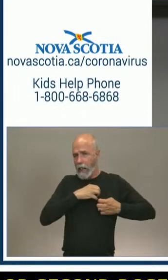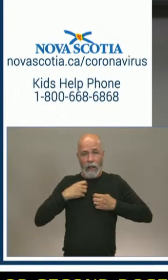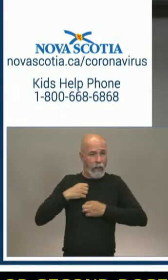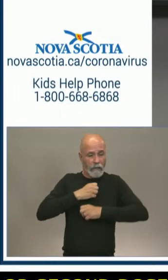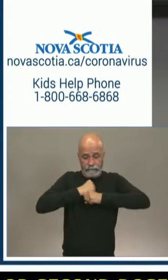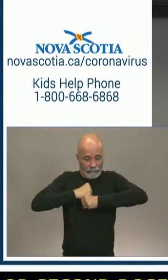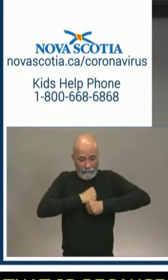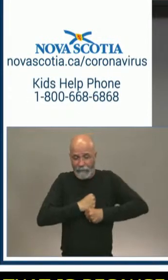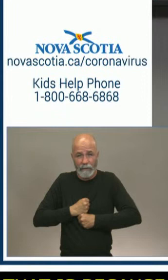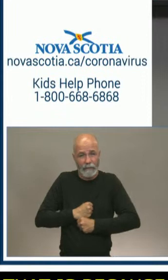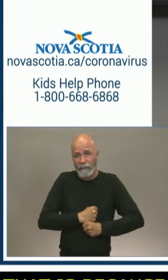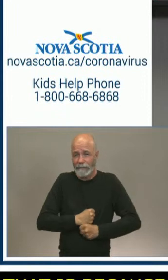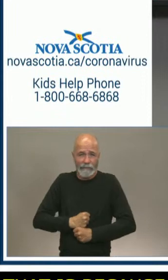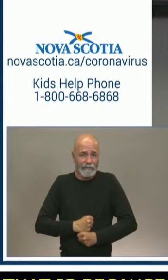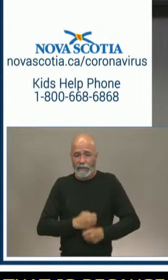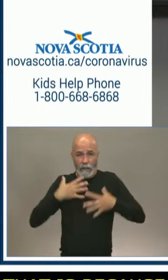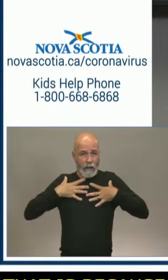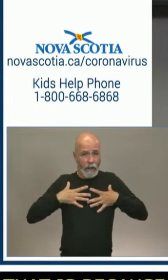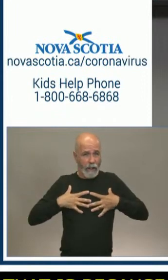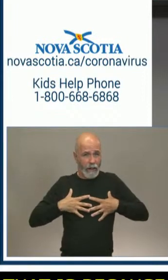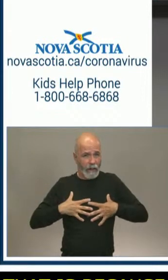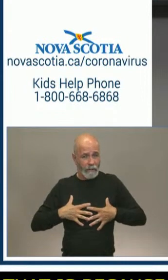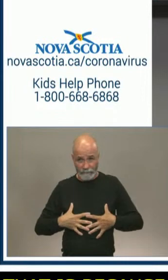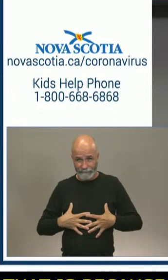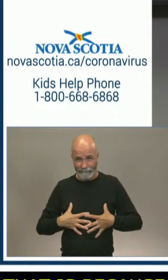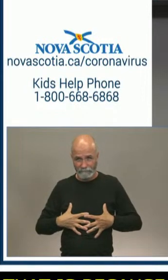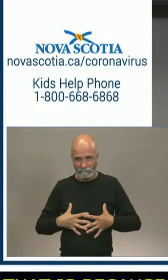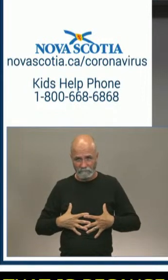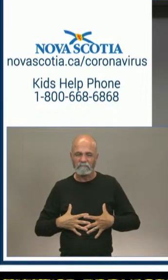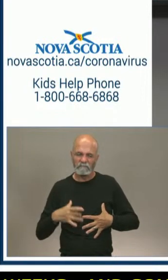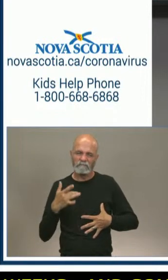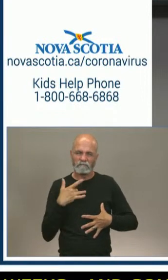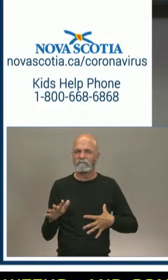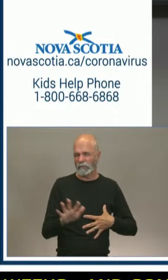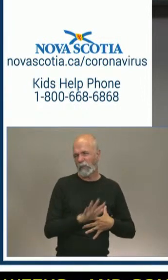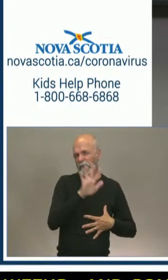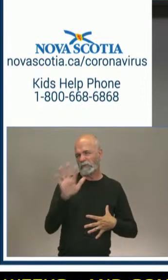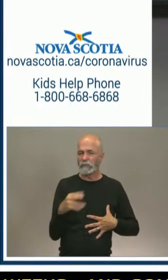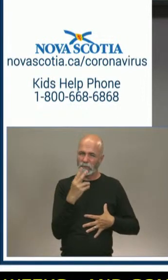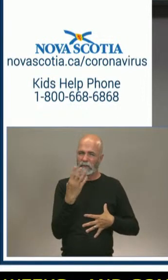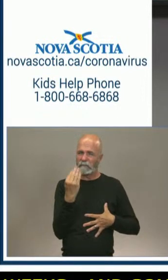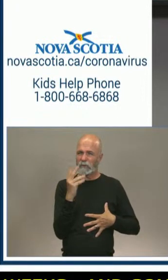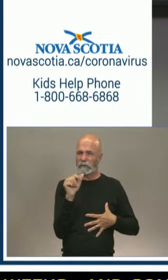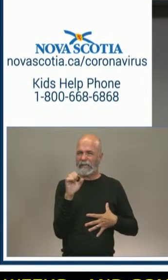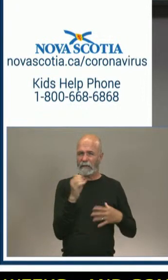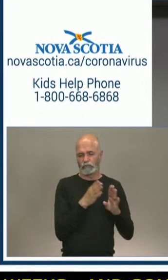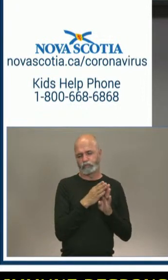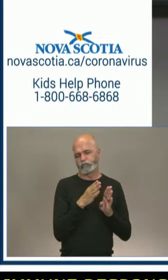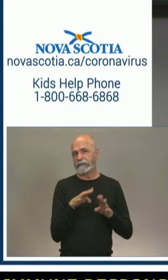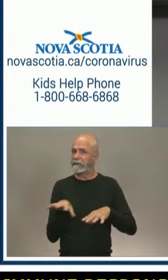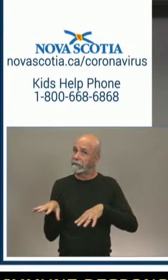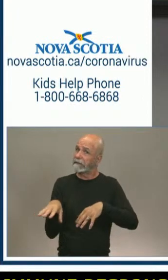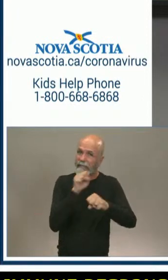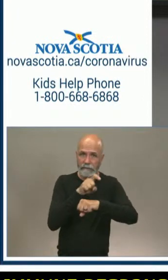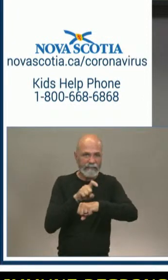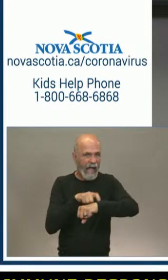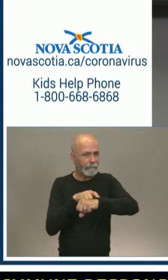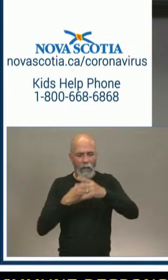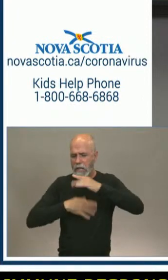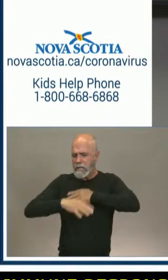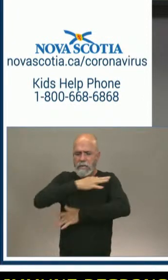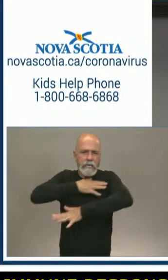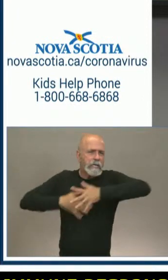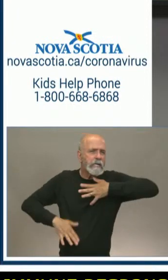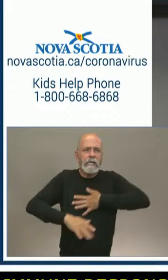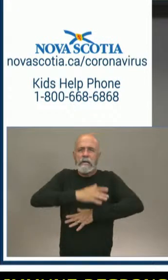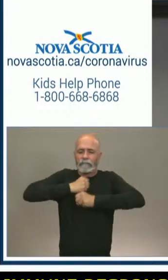from the vaccine. That's a standard definition that is used across the country, and it's a similar type definition. That